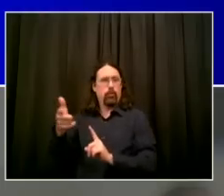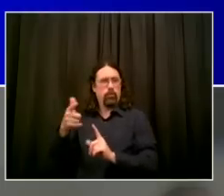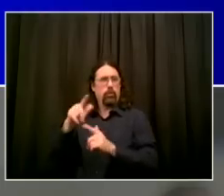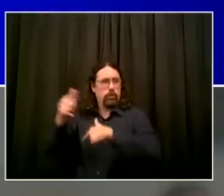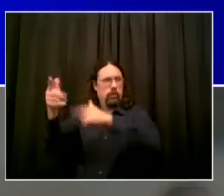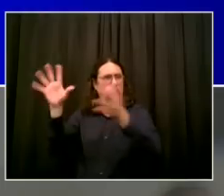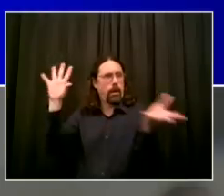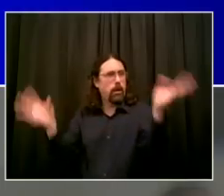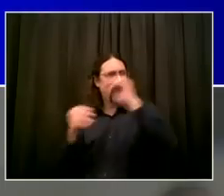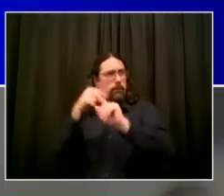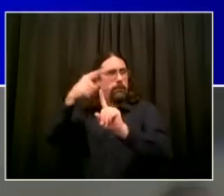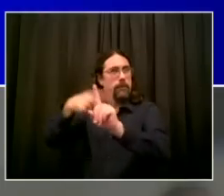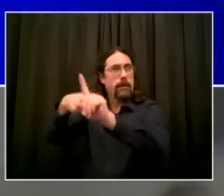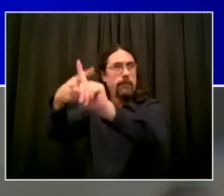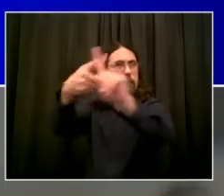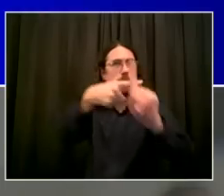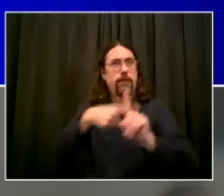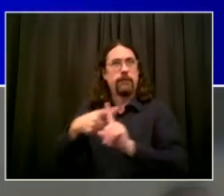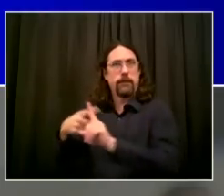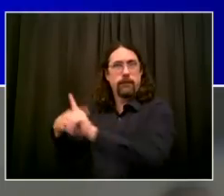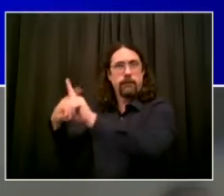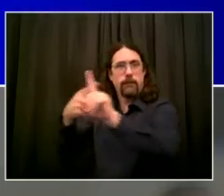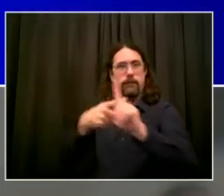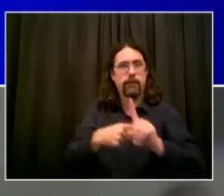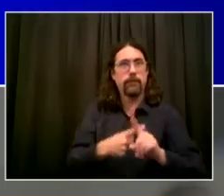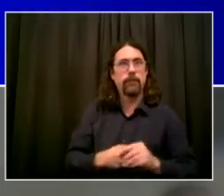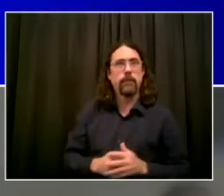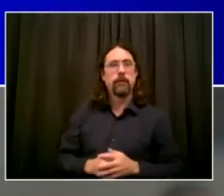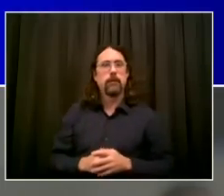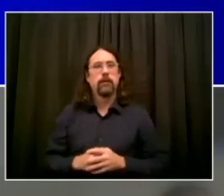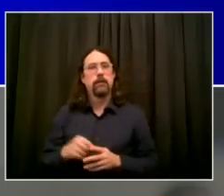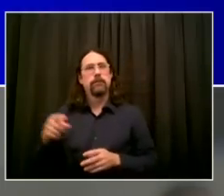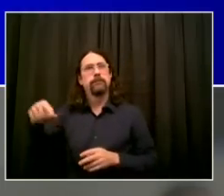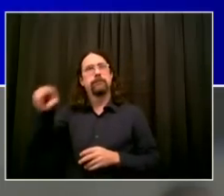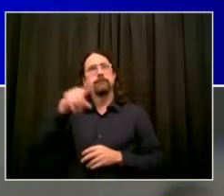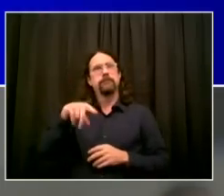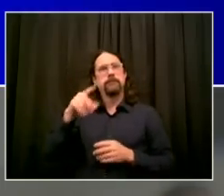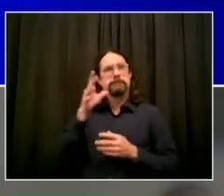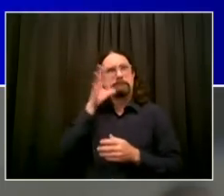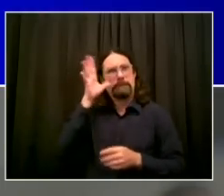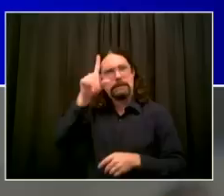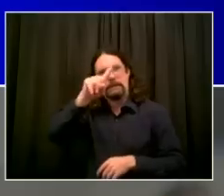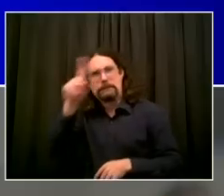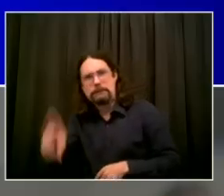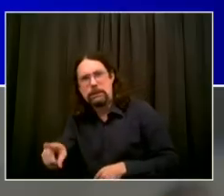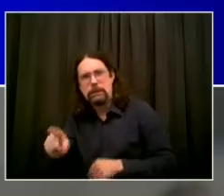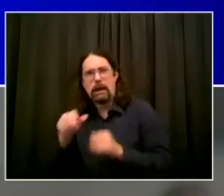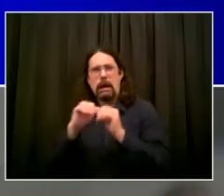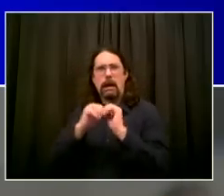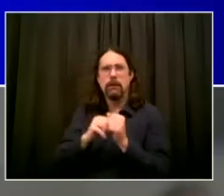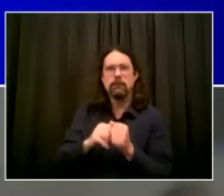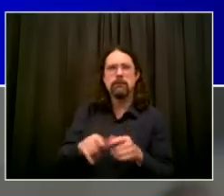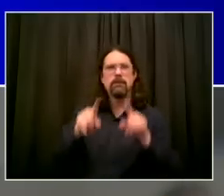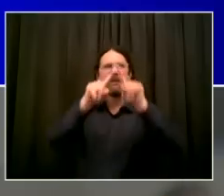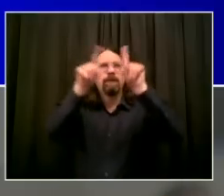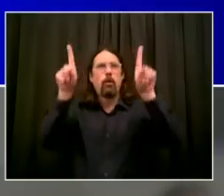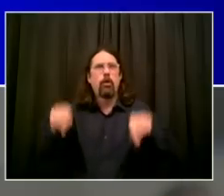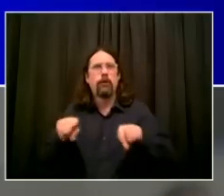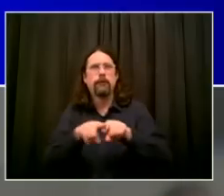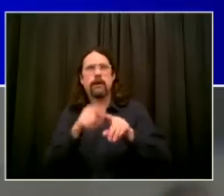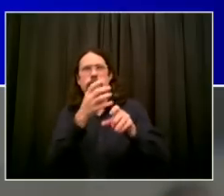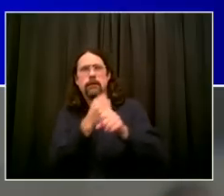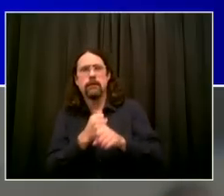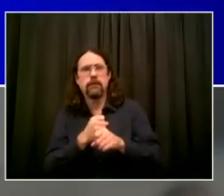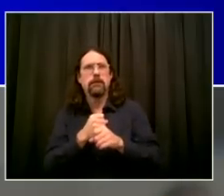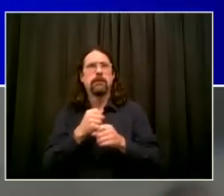make it easy and clear. We're happy to have that conversation, whatever language a parent speaks. So our job is to make sure that parents really understand